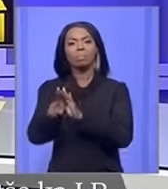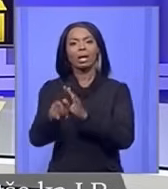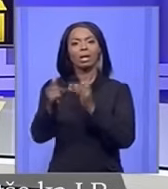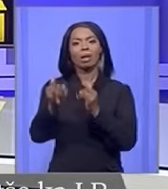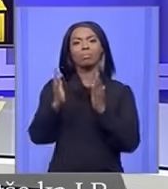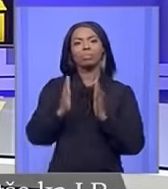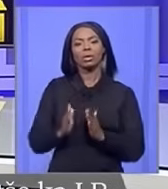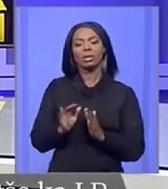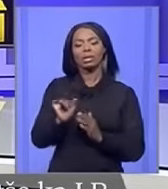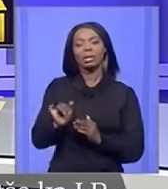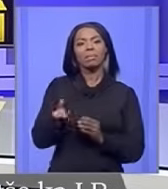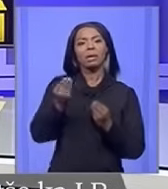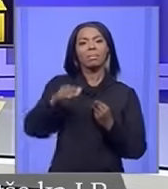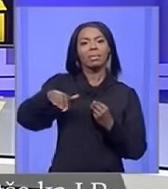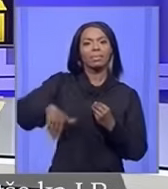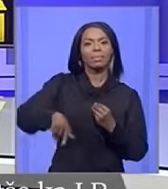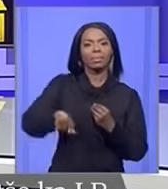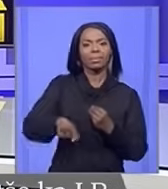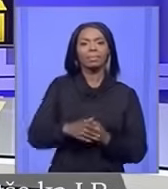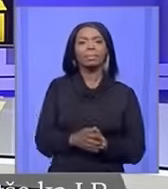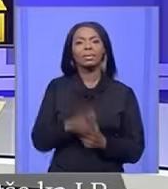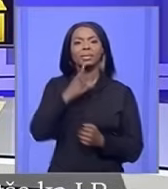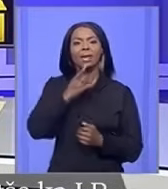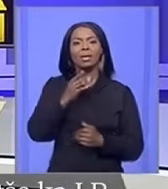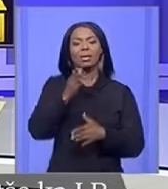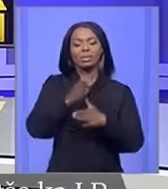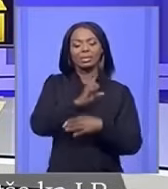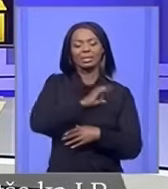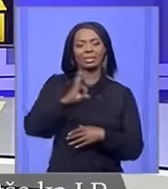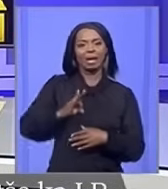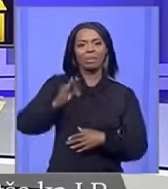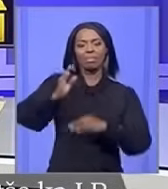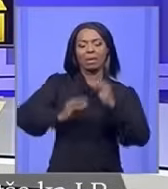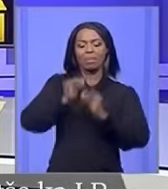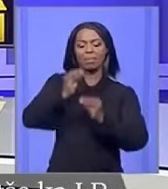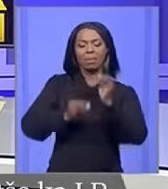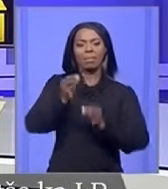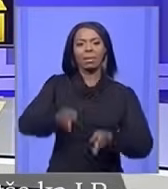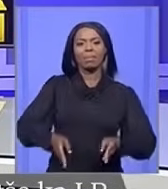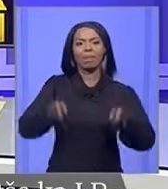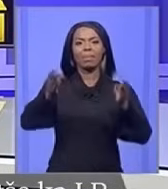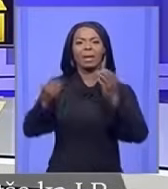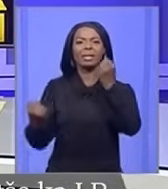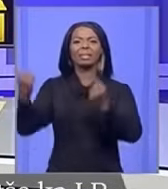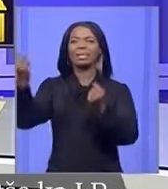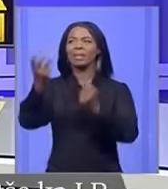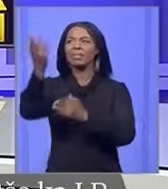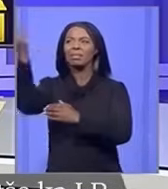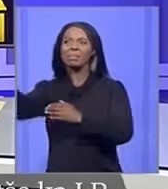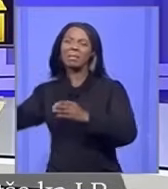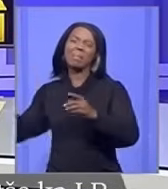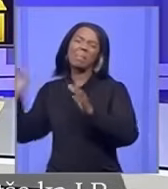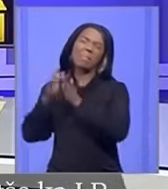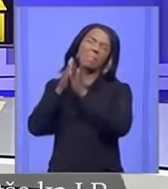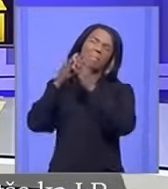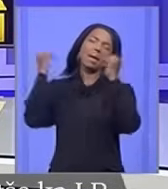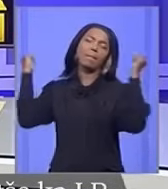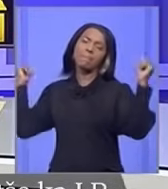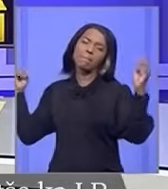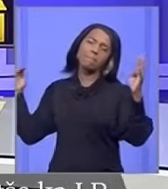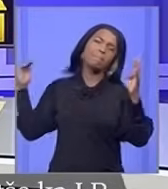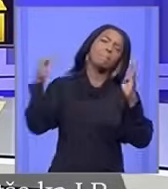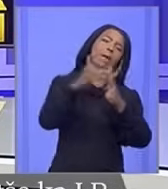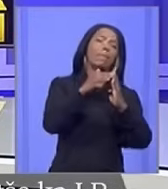ge bašomi ba be ba lokiša melete ka tseleng ge ba thula ke sefatanaga seo se bego se sepela ka lebelo. Go ya